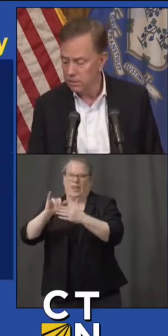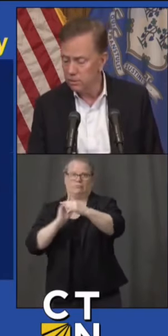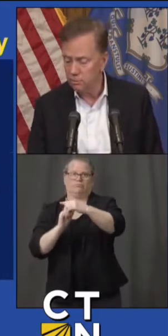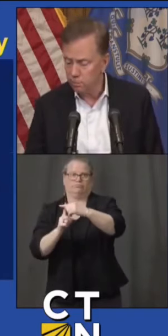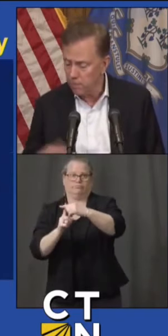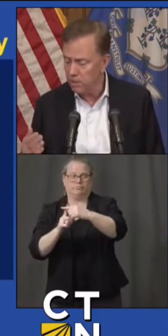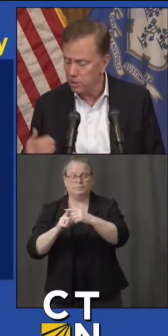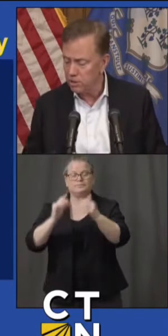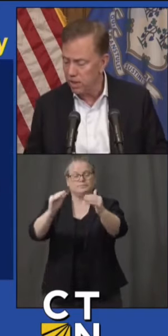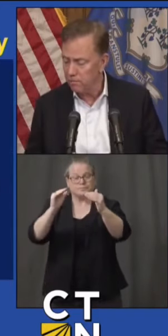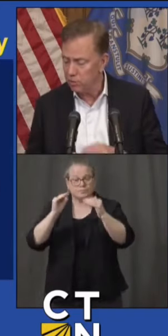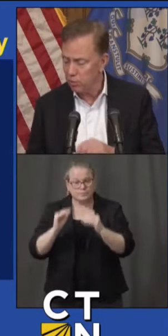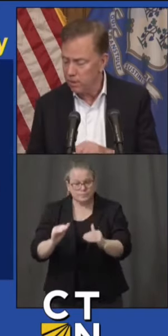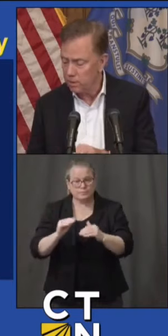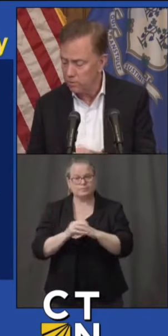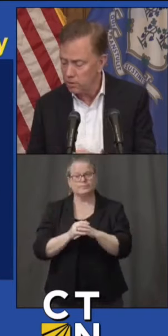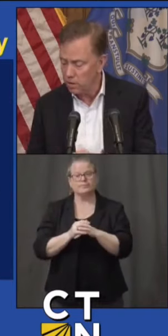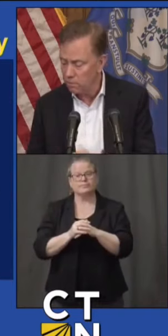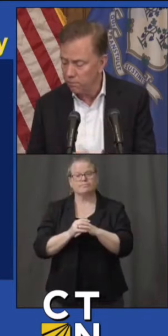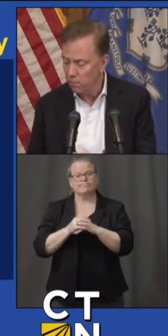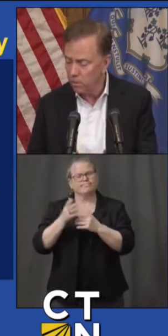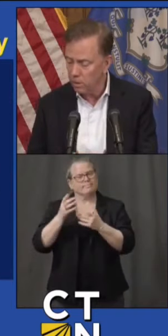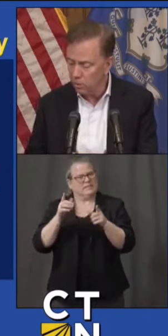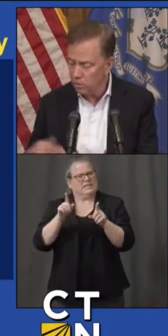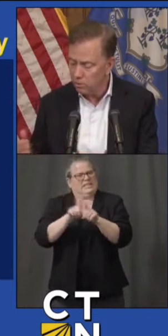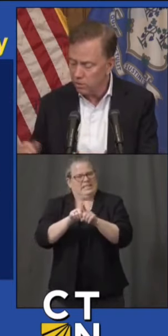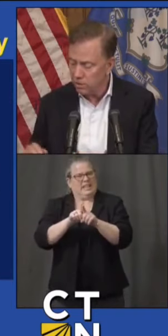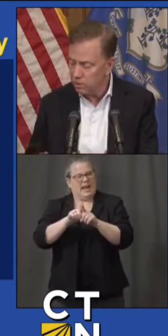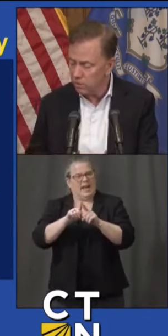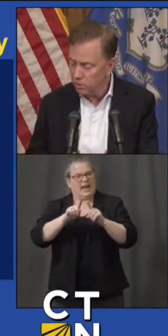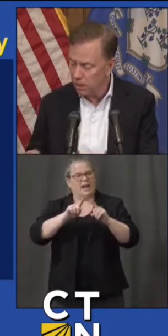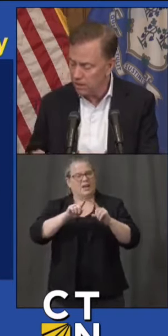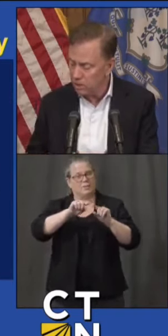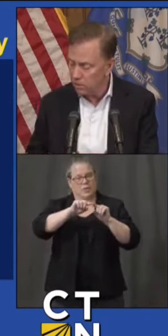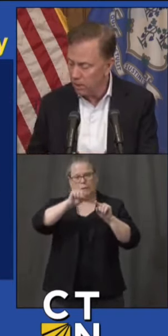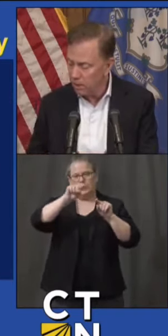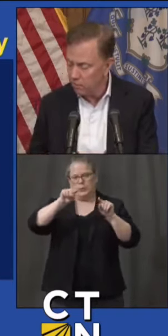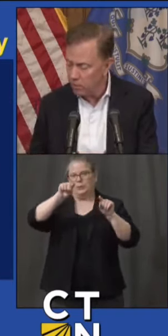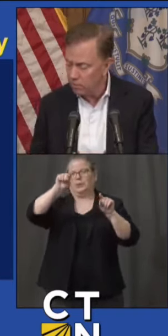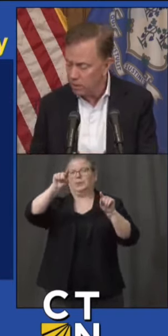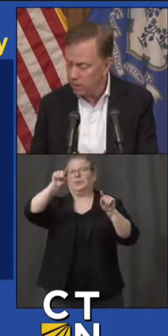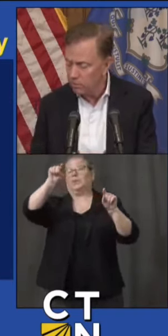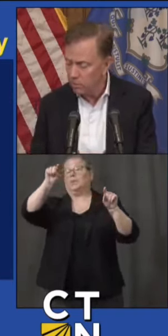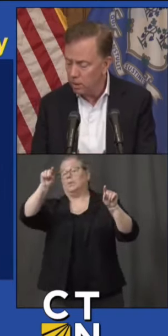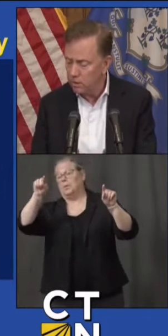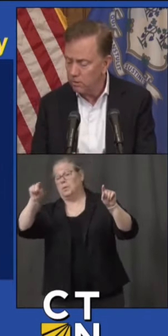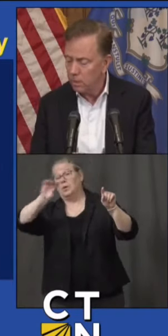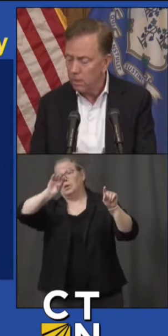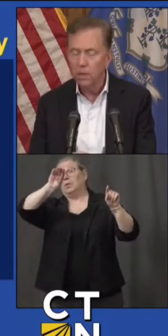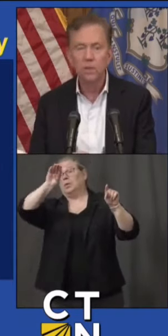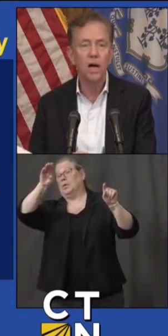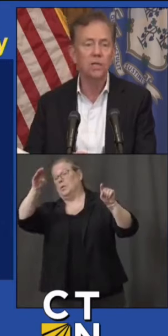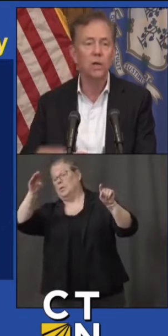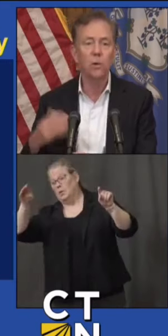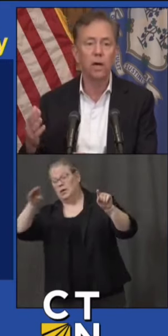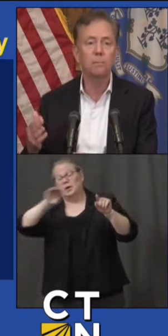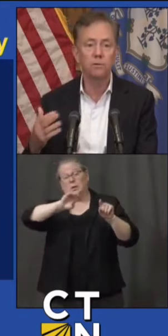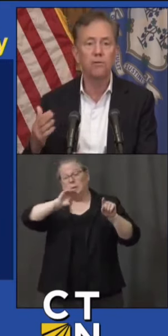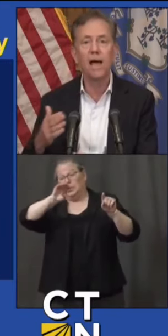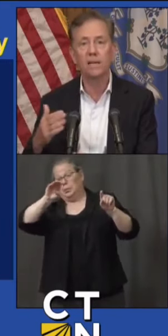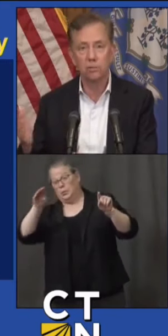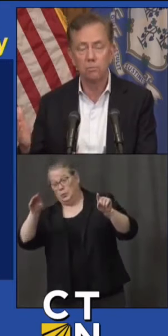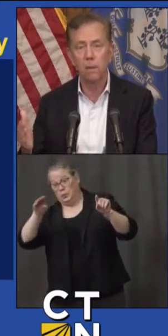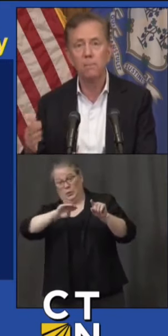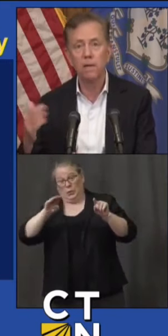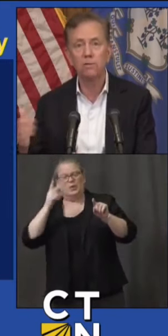is pretty much the same trend as you've seen before. The good news is those lines at the bottom, Wyndham, Tottenham, New London, not going up as